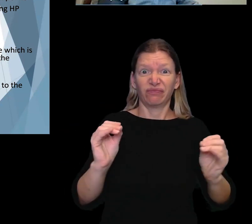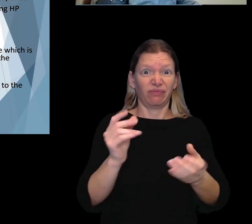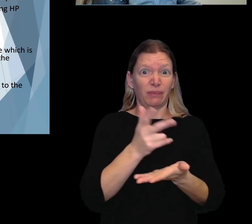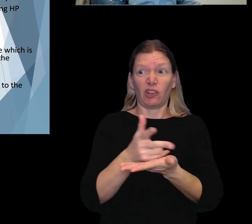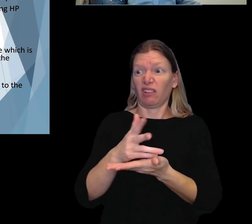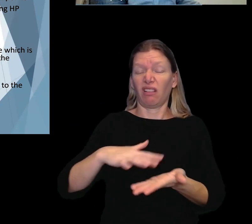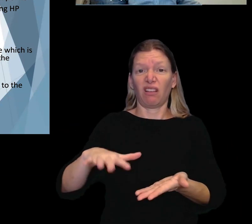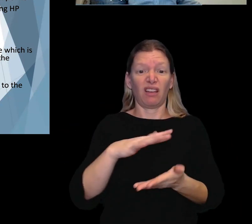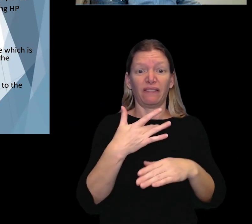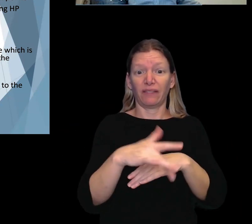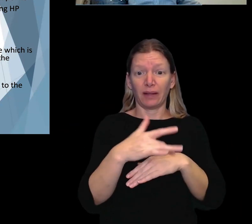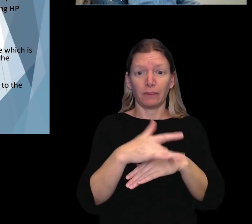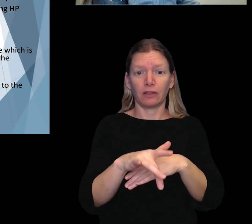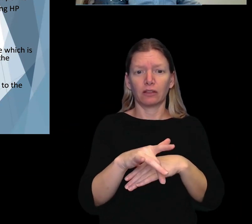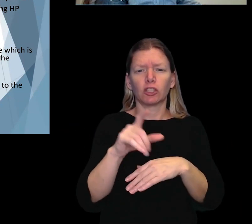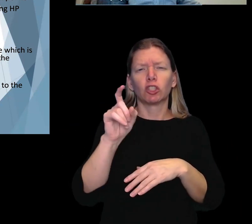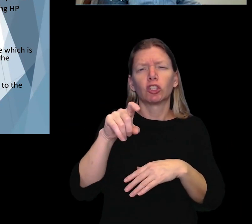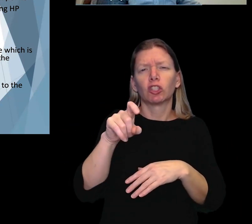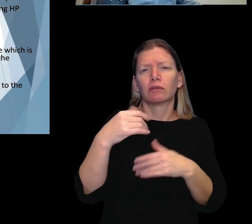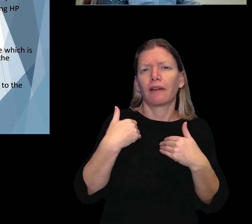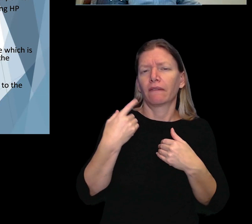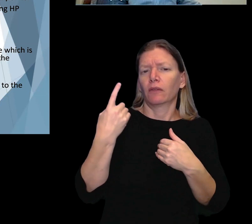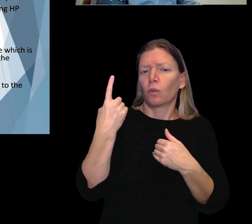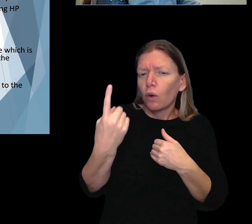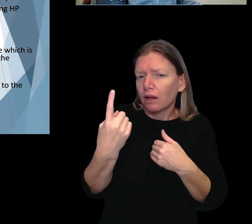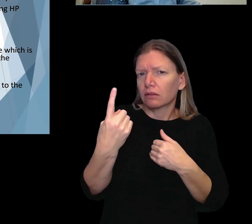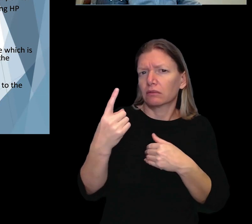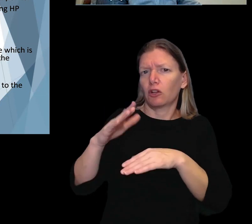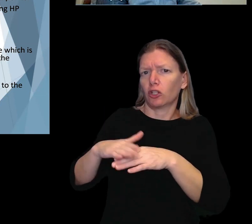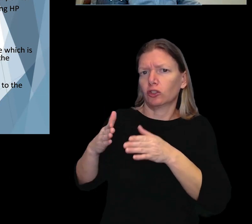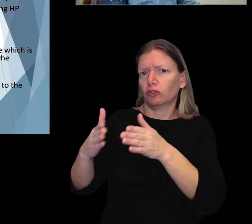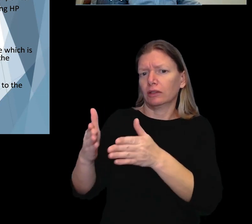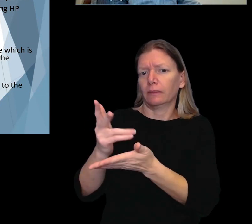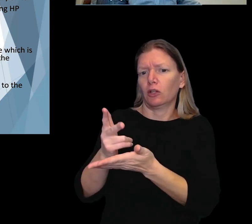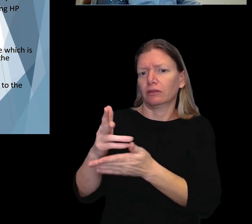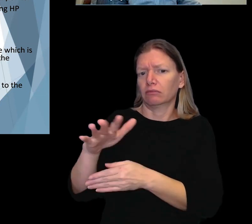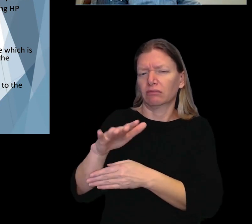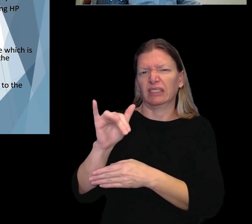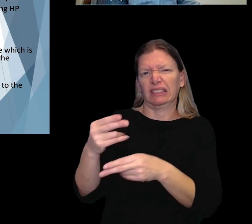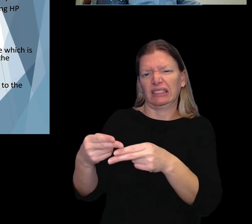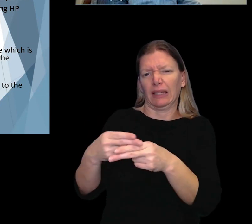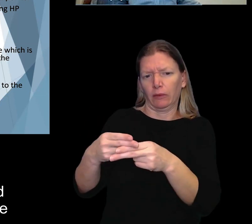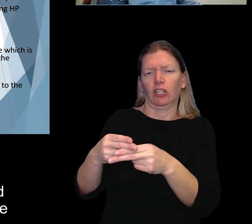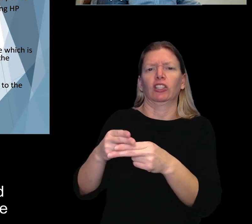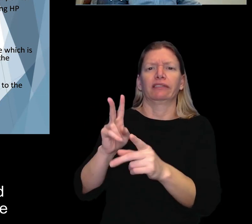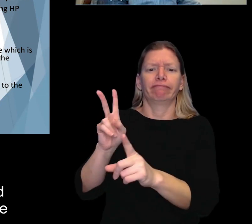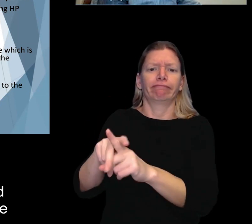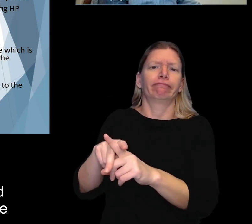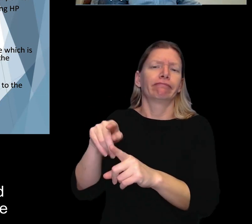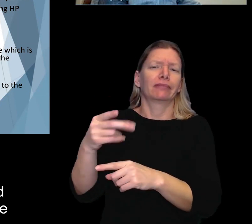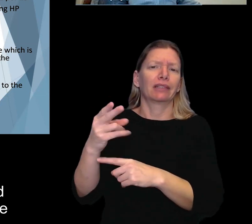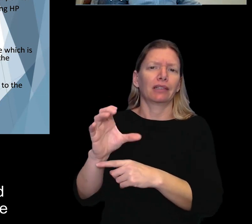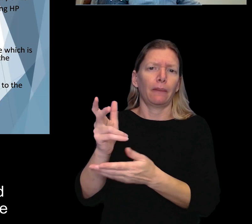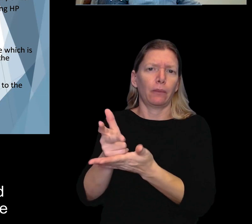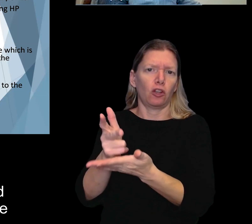If there's no parking lot available, there should be at least one on-street parking space, which is